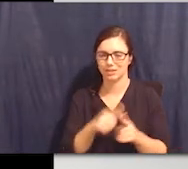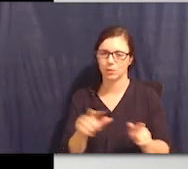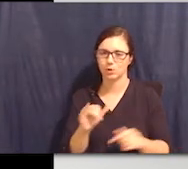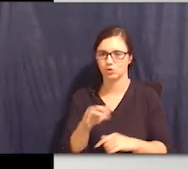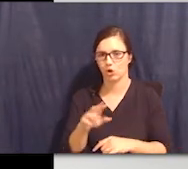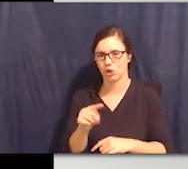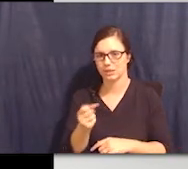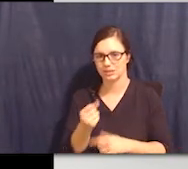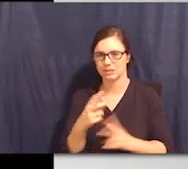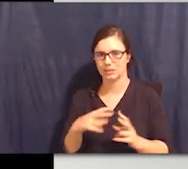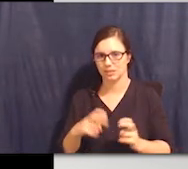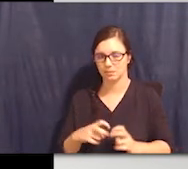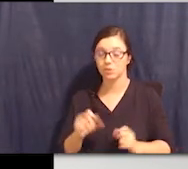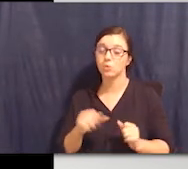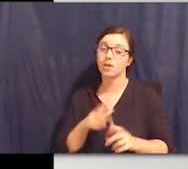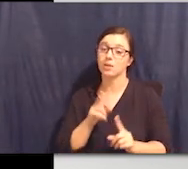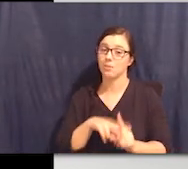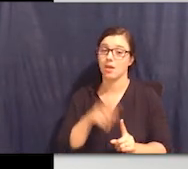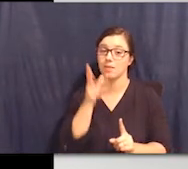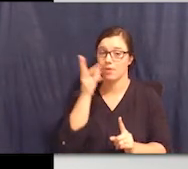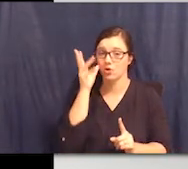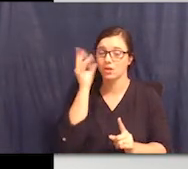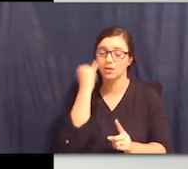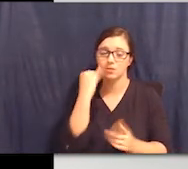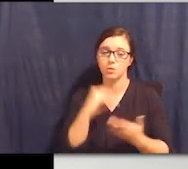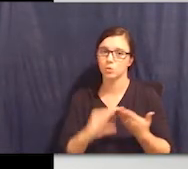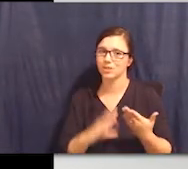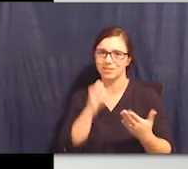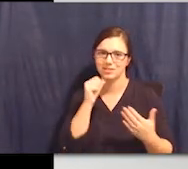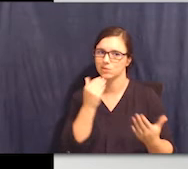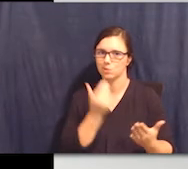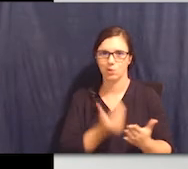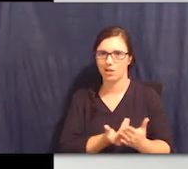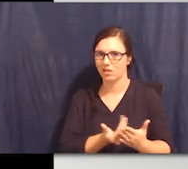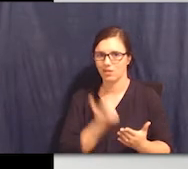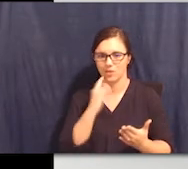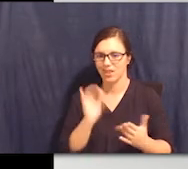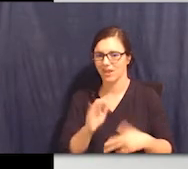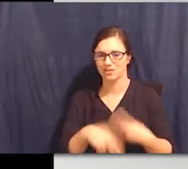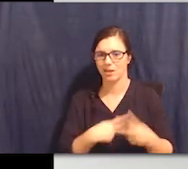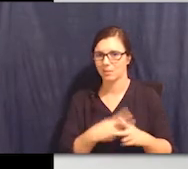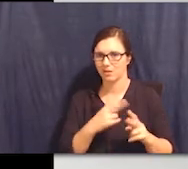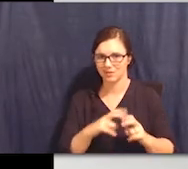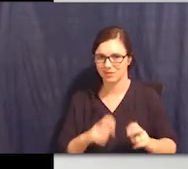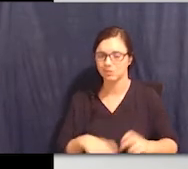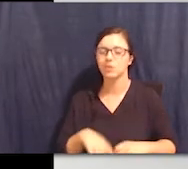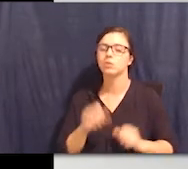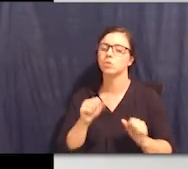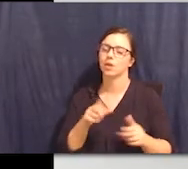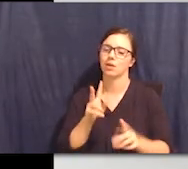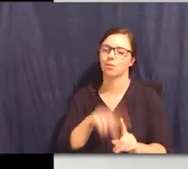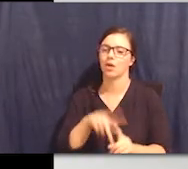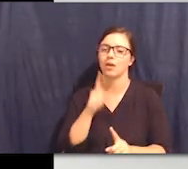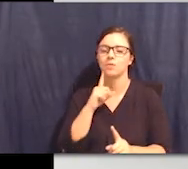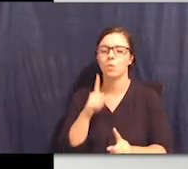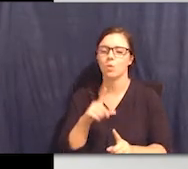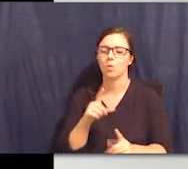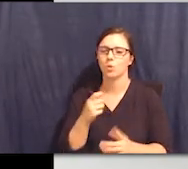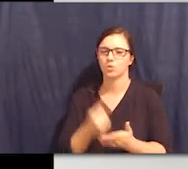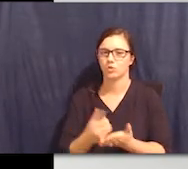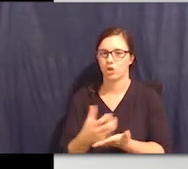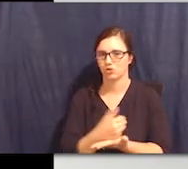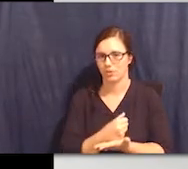assessment. So you can apply for it as a parent. If your student didn't do so hot on those assessments, you can apply for the scholarship,